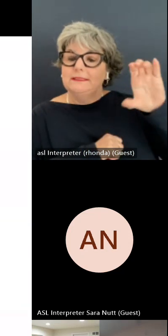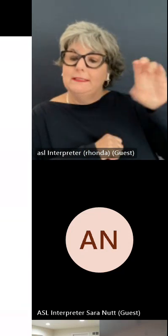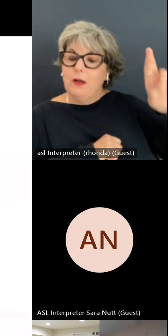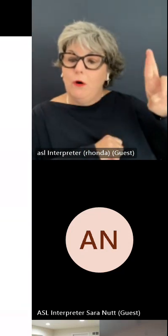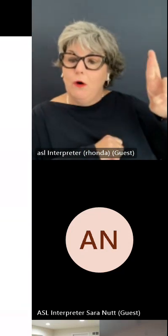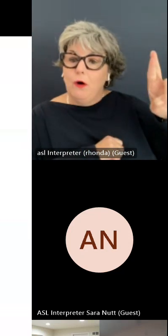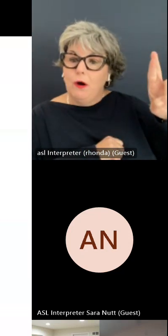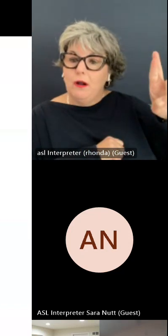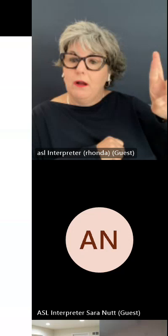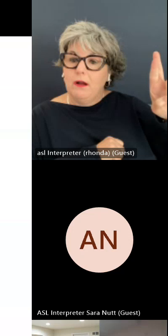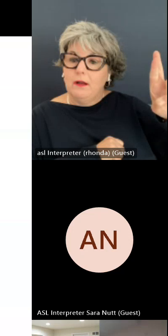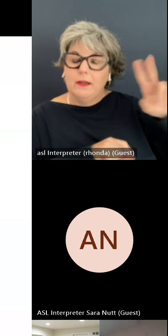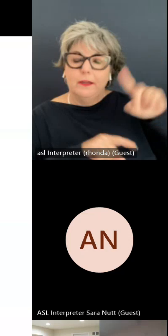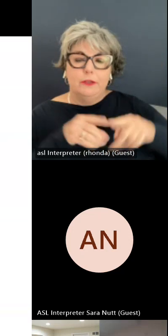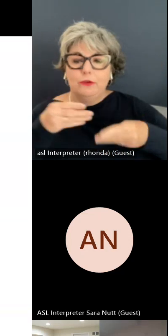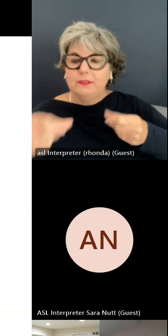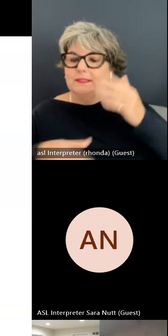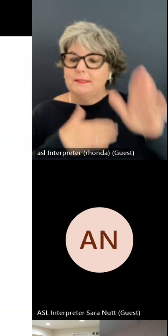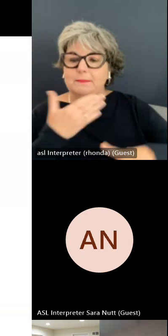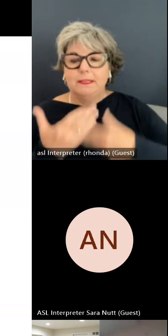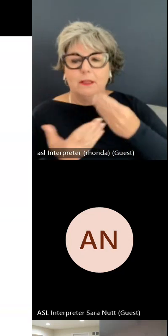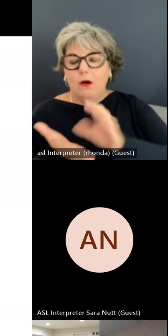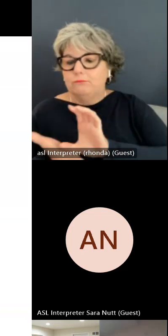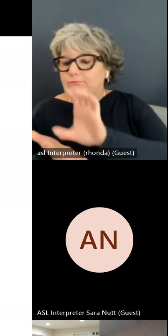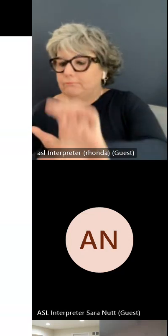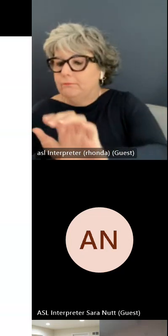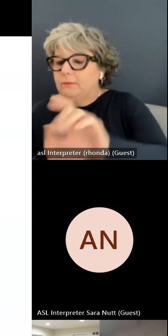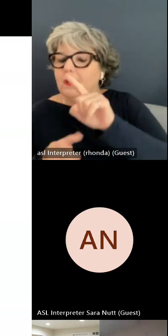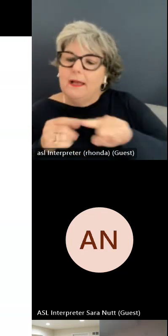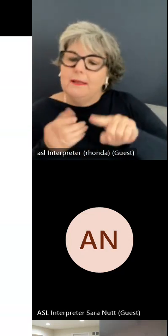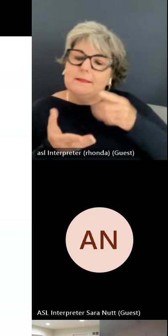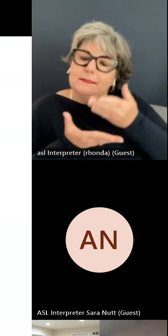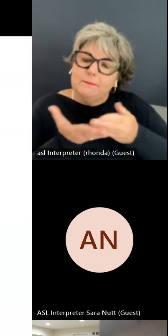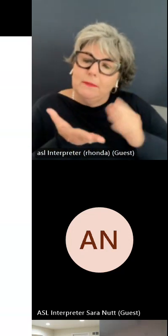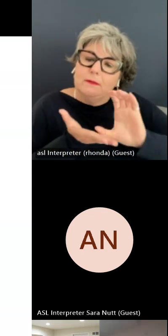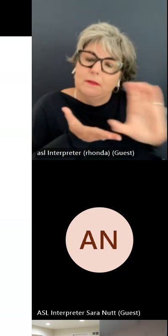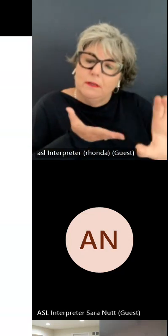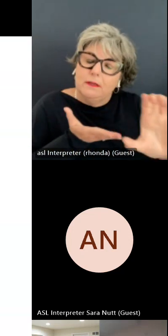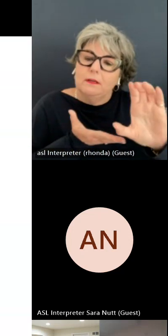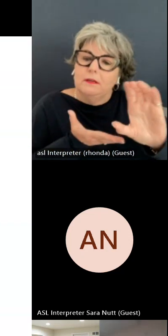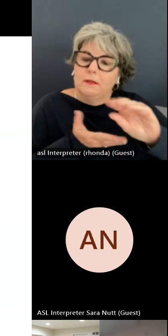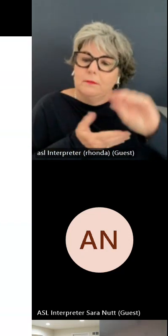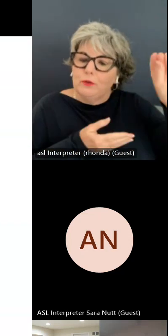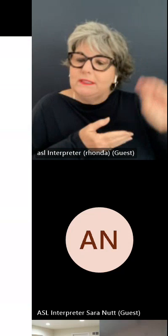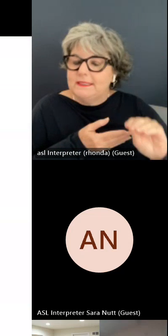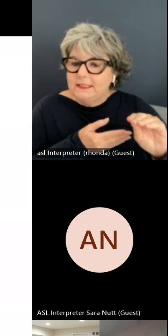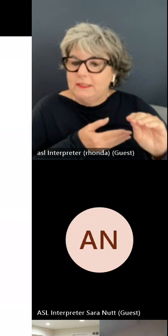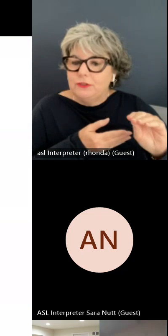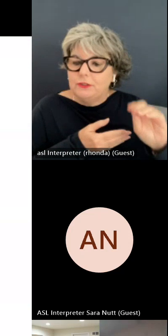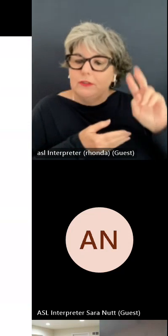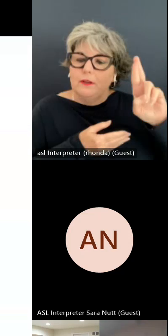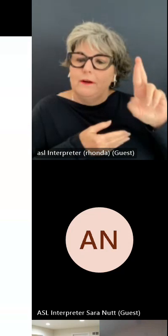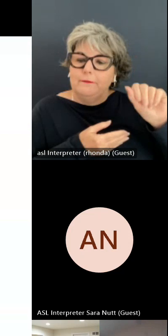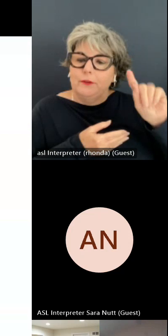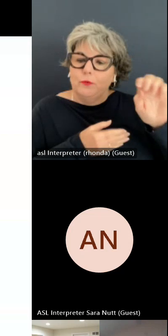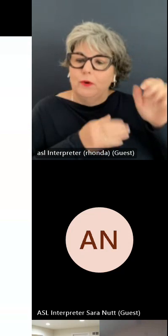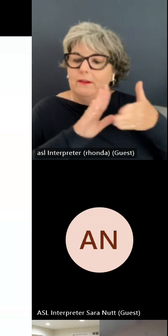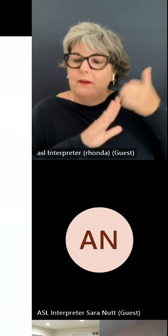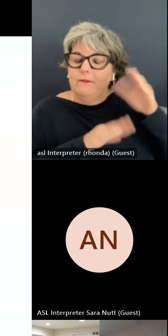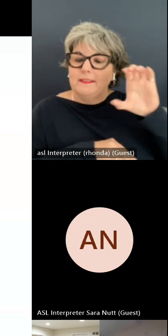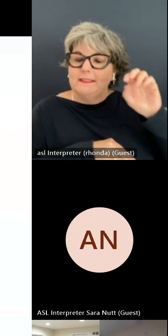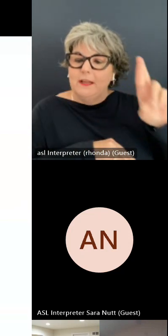couldn't expend your whole obligation. You had to only do the amount for the rate of operation. So for the